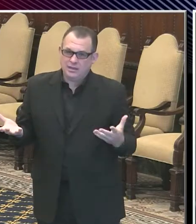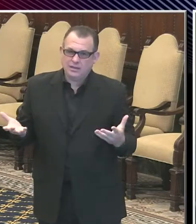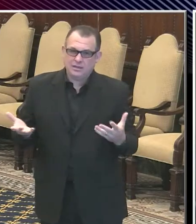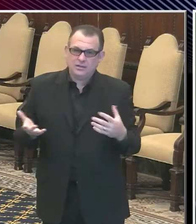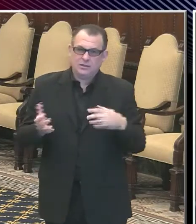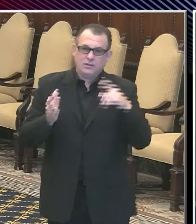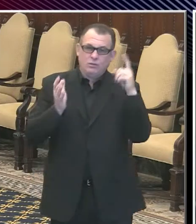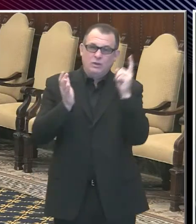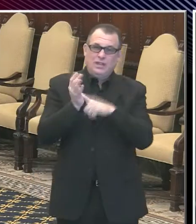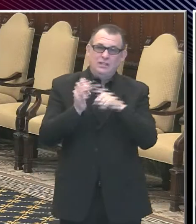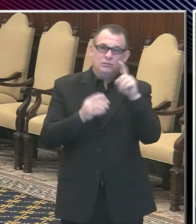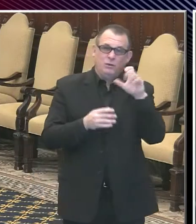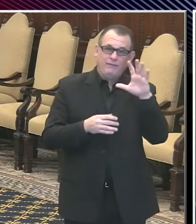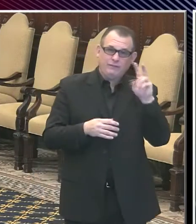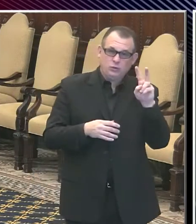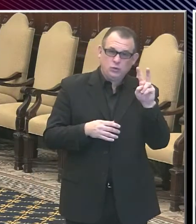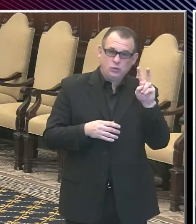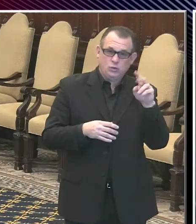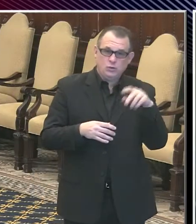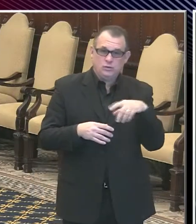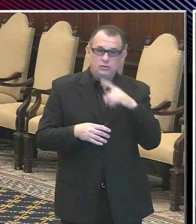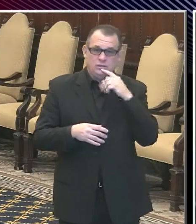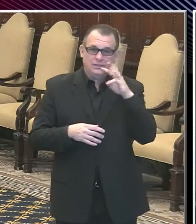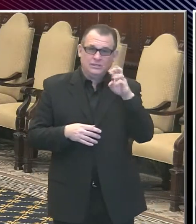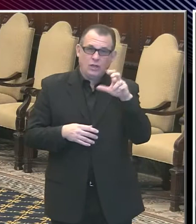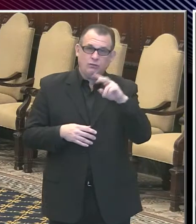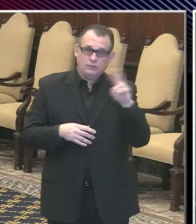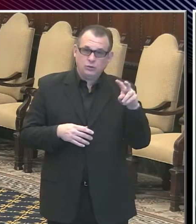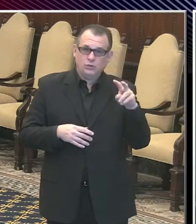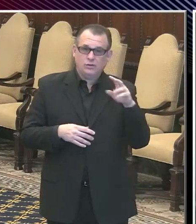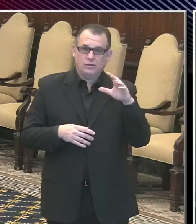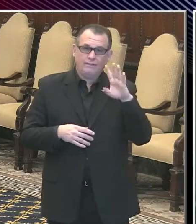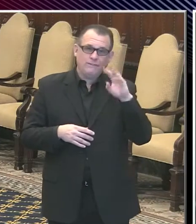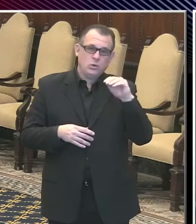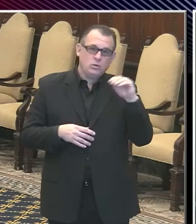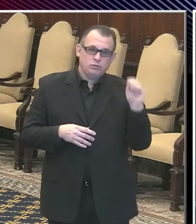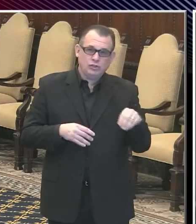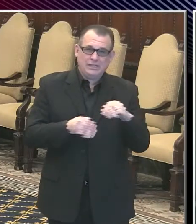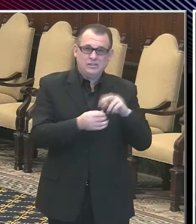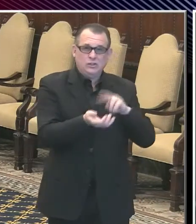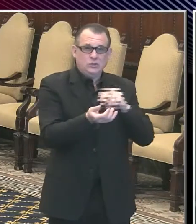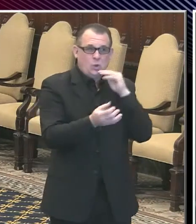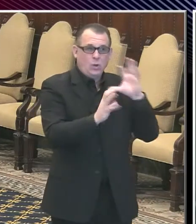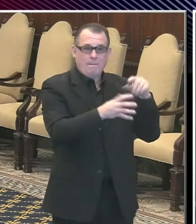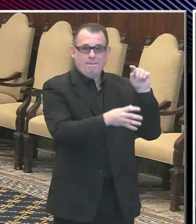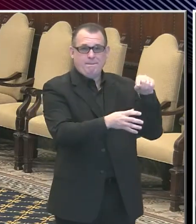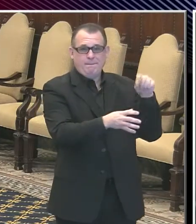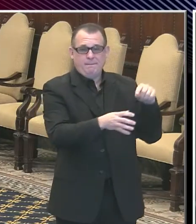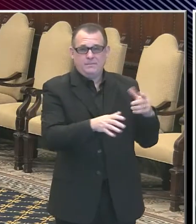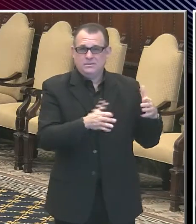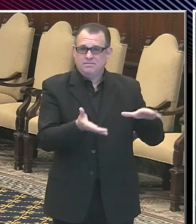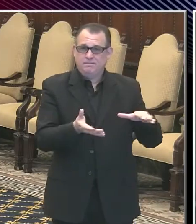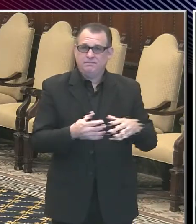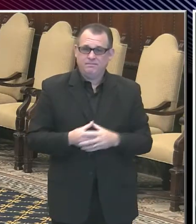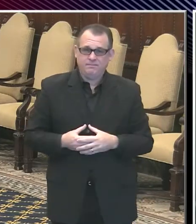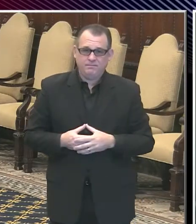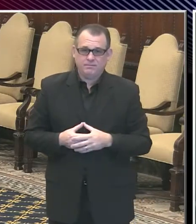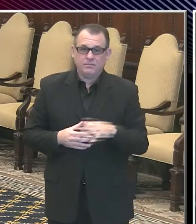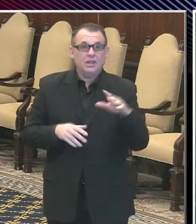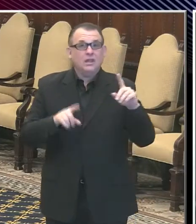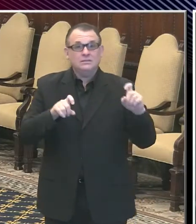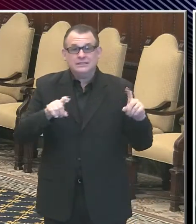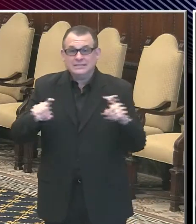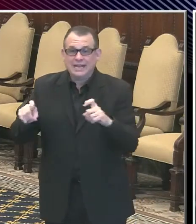1,152, there were 622, or 54%, in nursing home residents. Now, a little bit on testing. We are now really